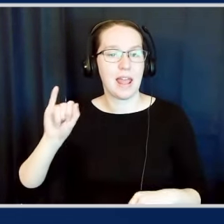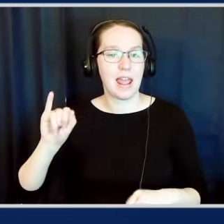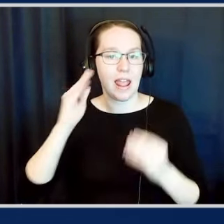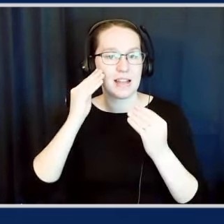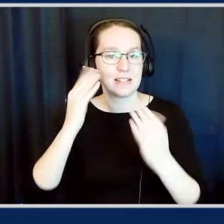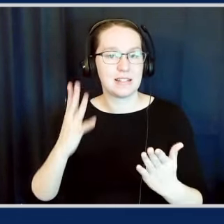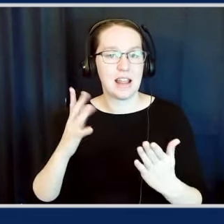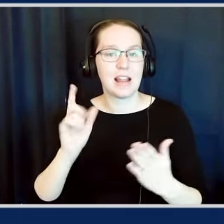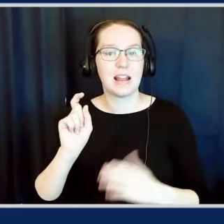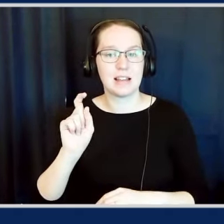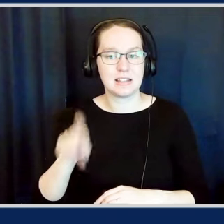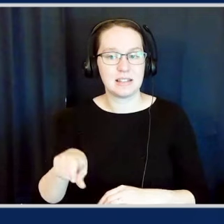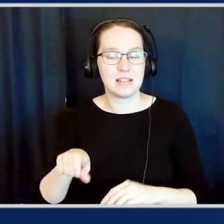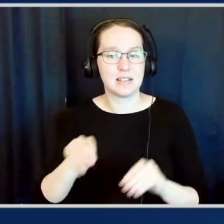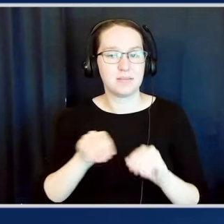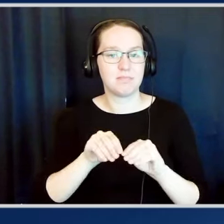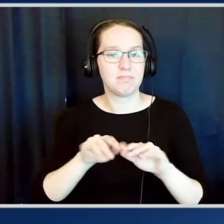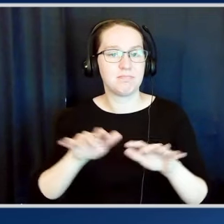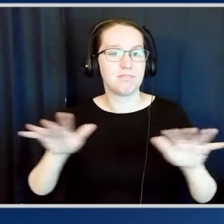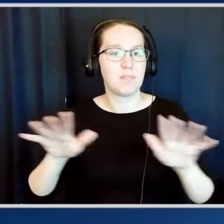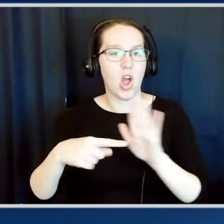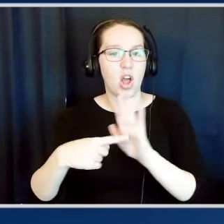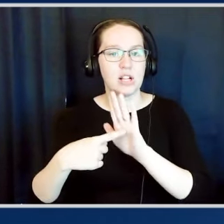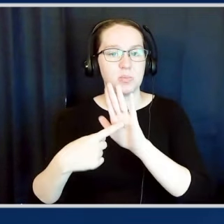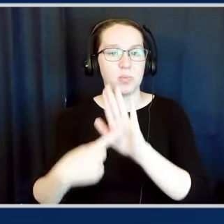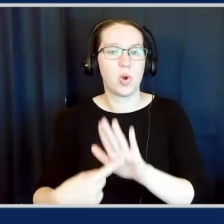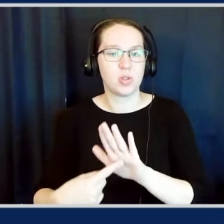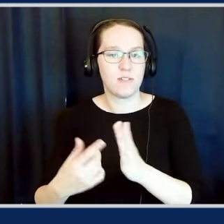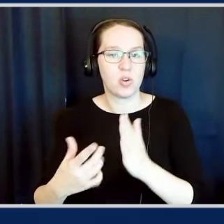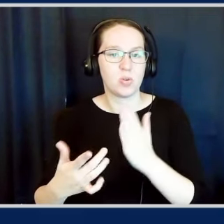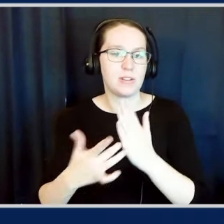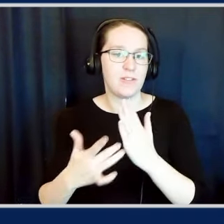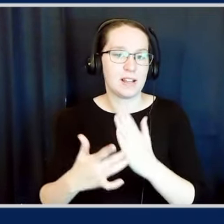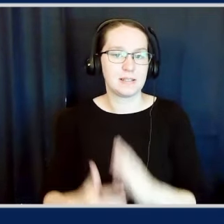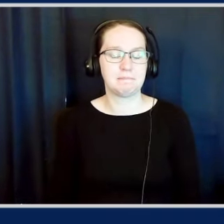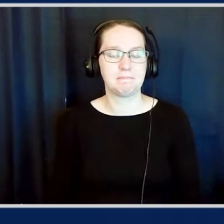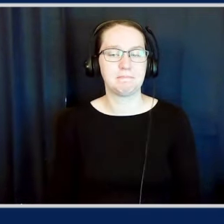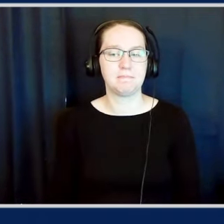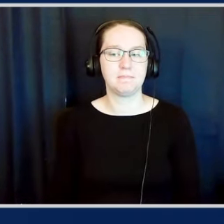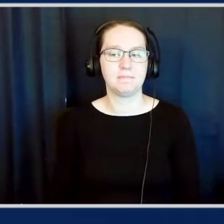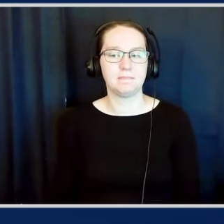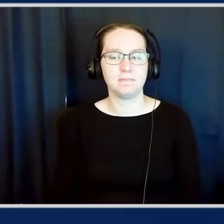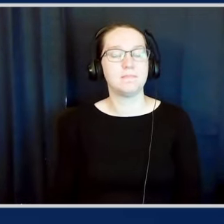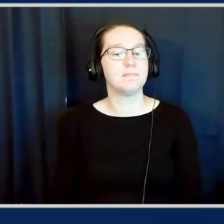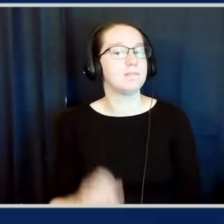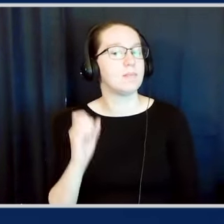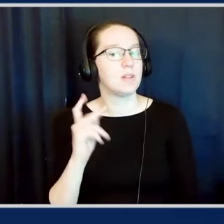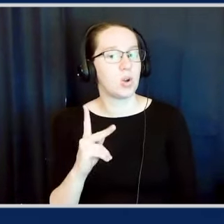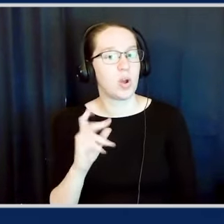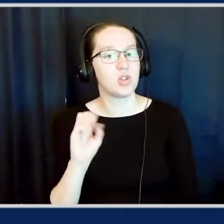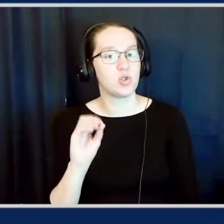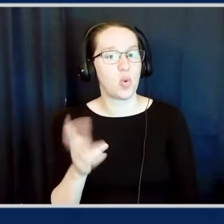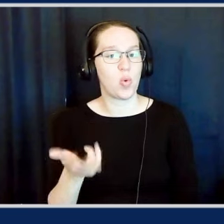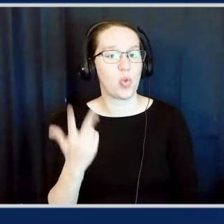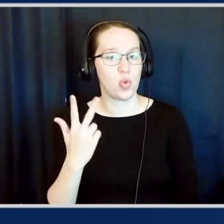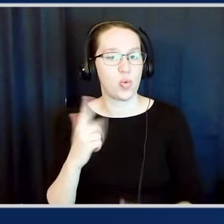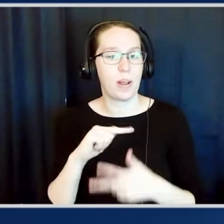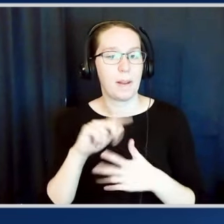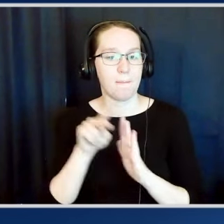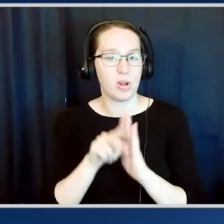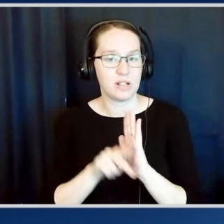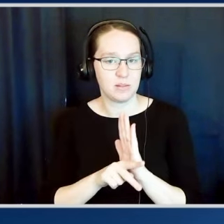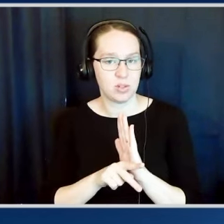out on an exposed device. Okay. So we have the three principles. I think we spent a little bit